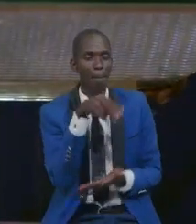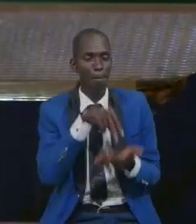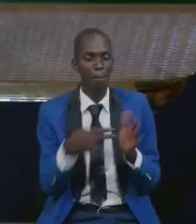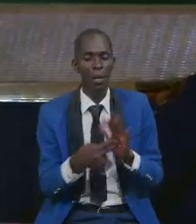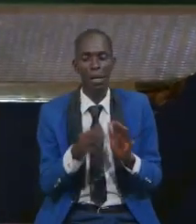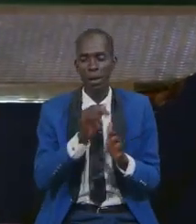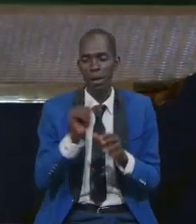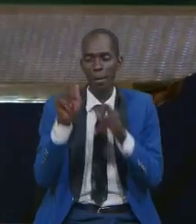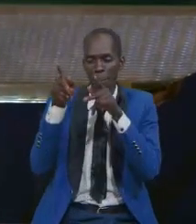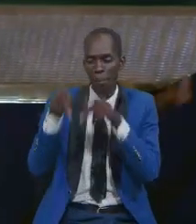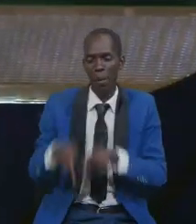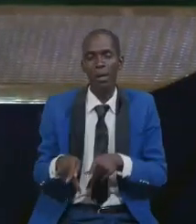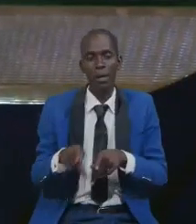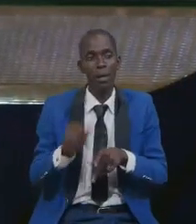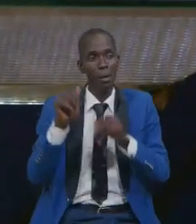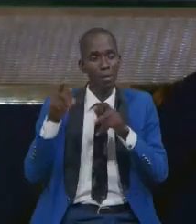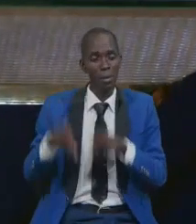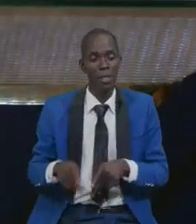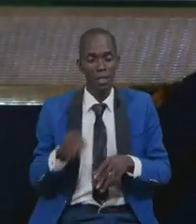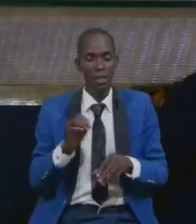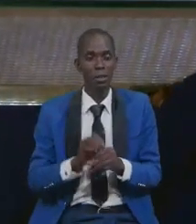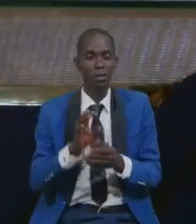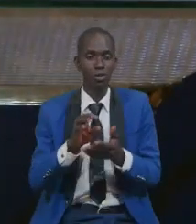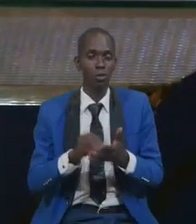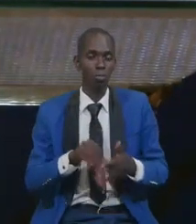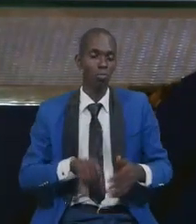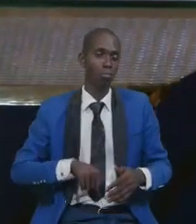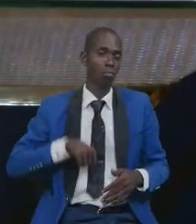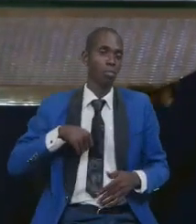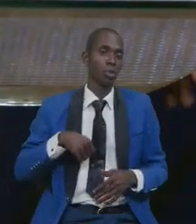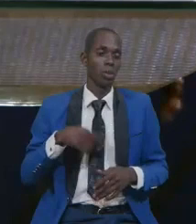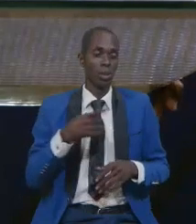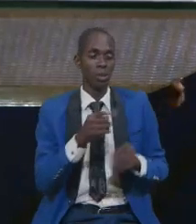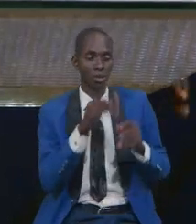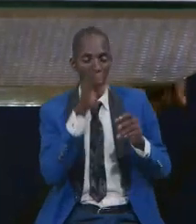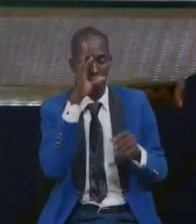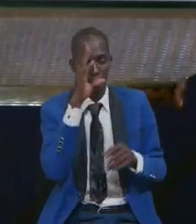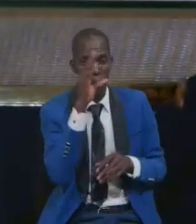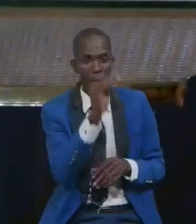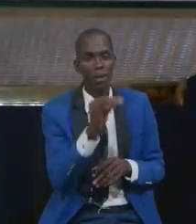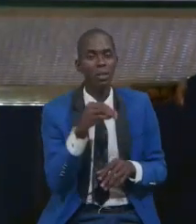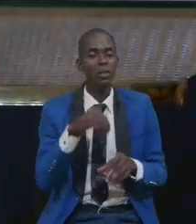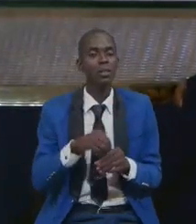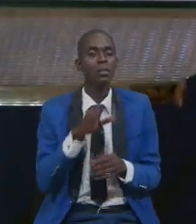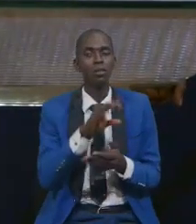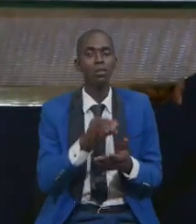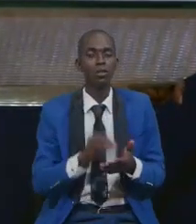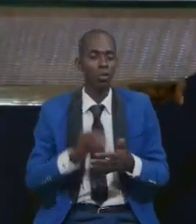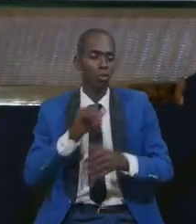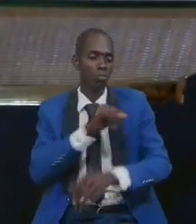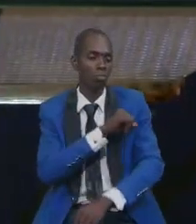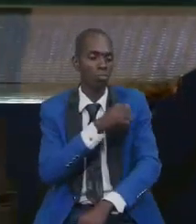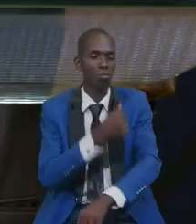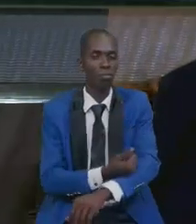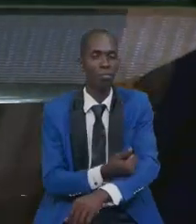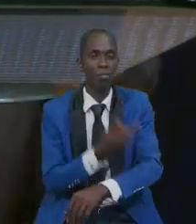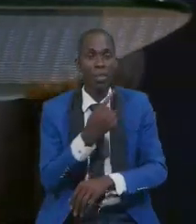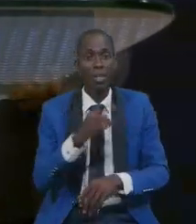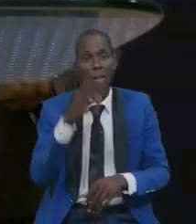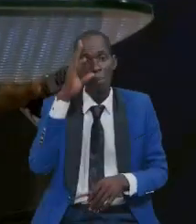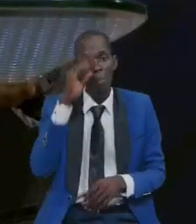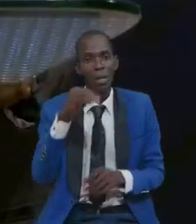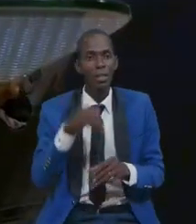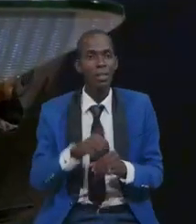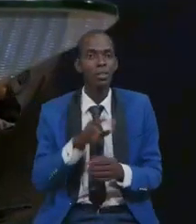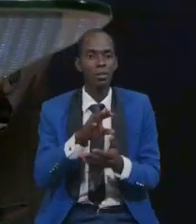The man in his deification, the man in his authority, the man in